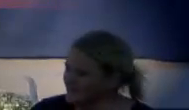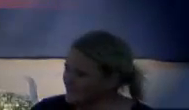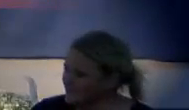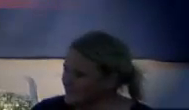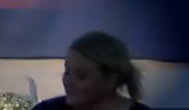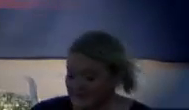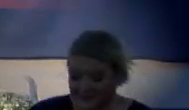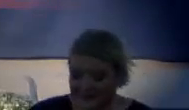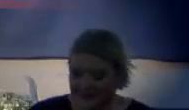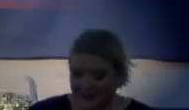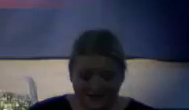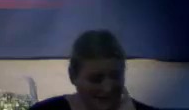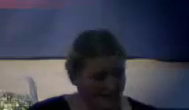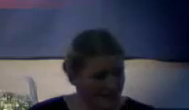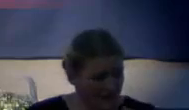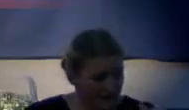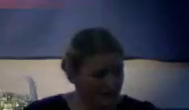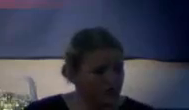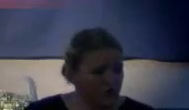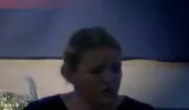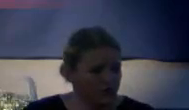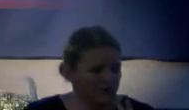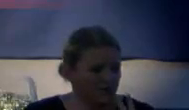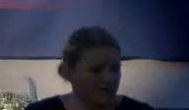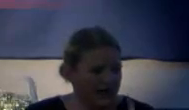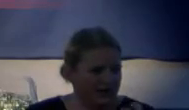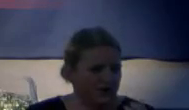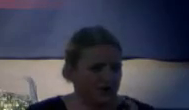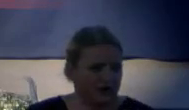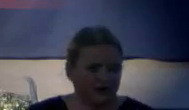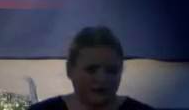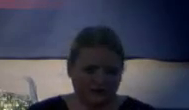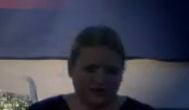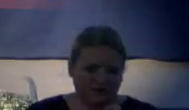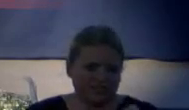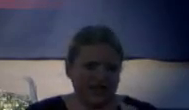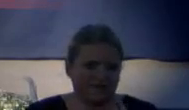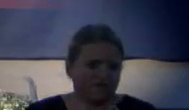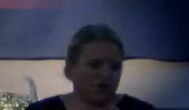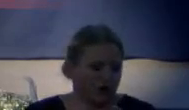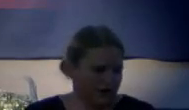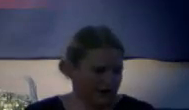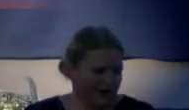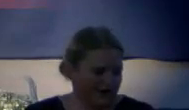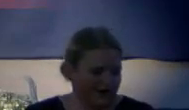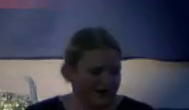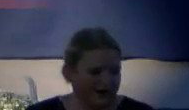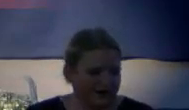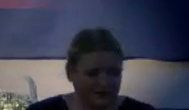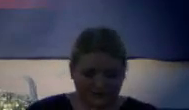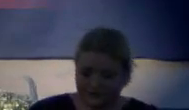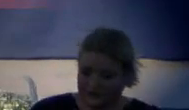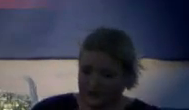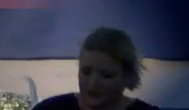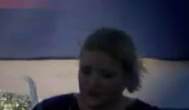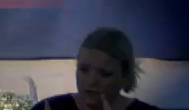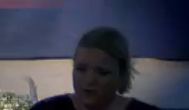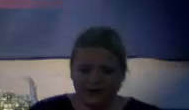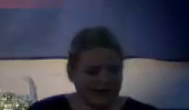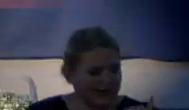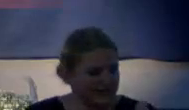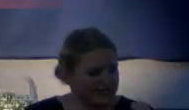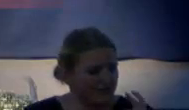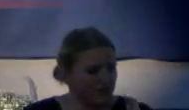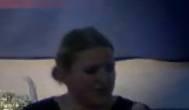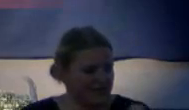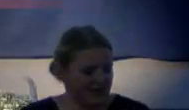It is now my pleasure to introduce valedictorian Jennifer Thuyet Nan Nguyen. She attended Jefferson